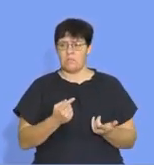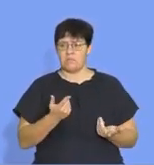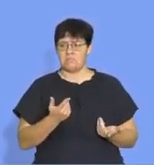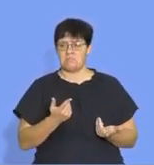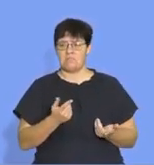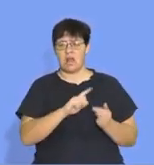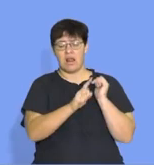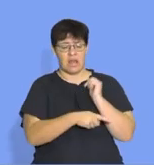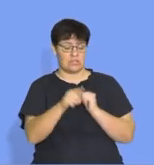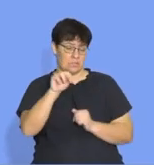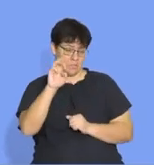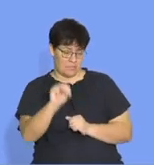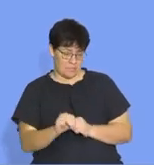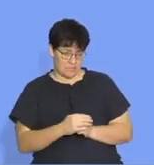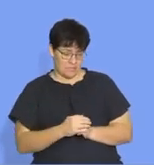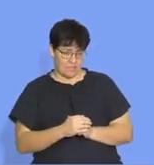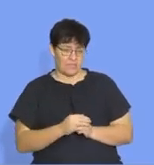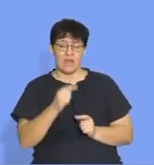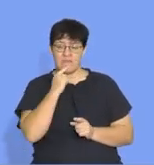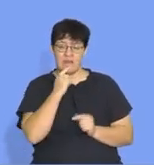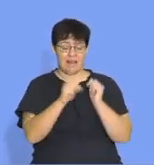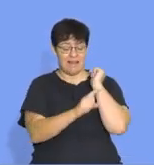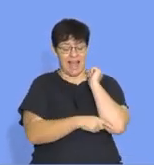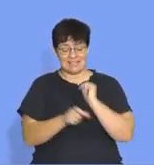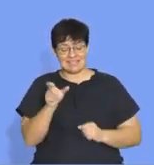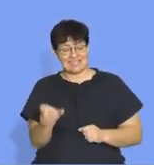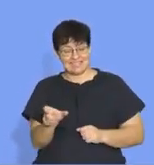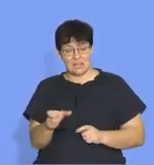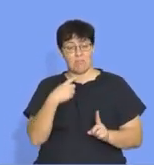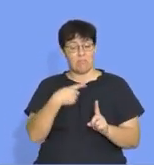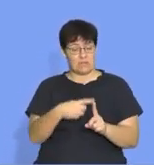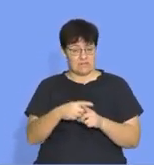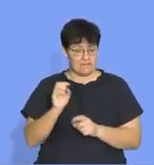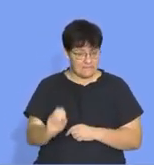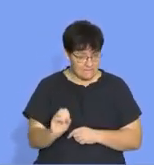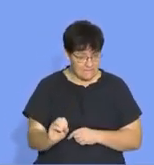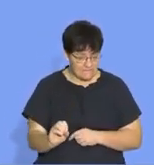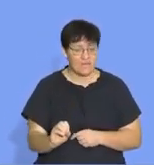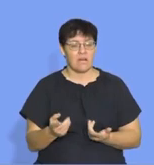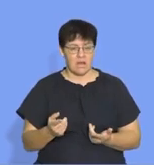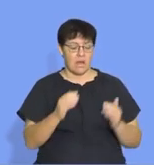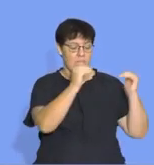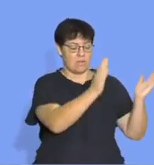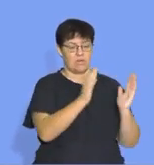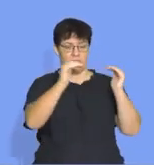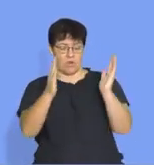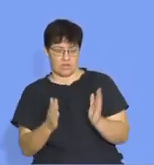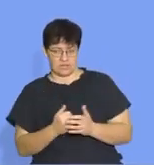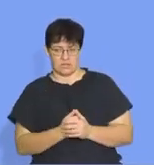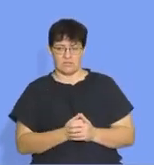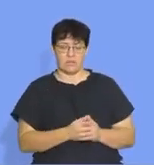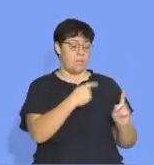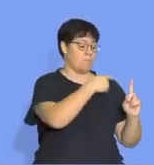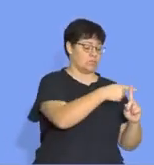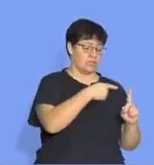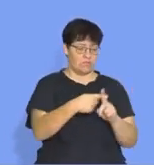Firstly, with the signs, if the sign of the last term is positive, it means my two brackets will either be positive and